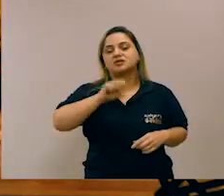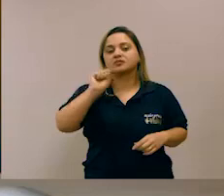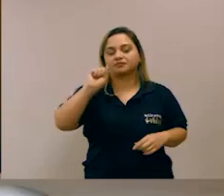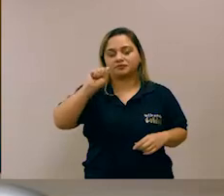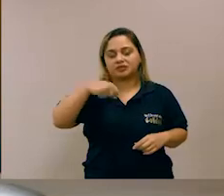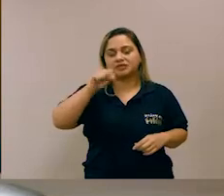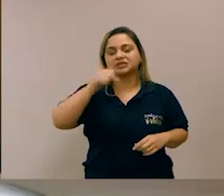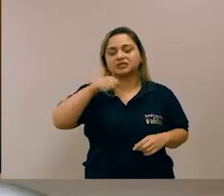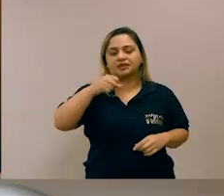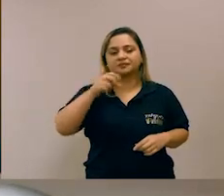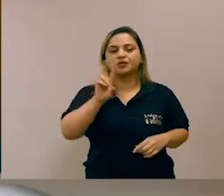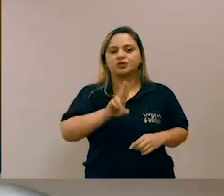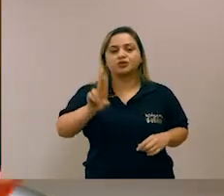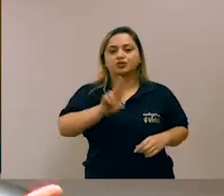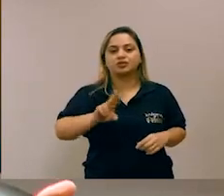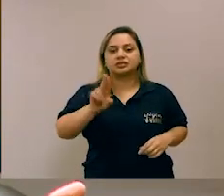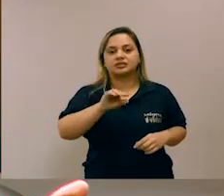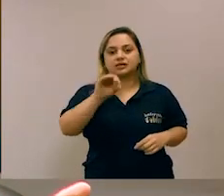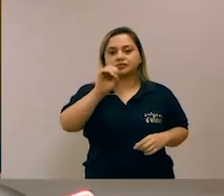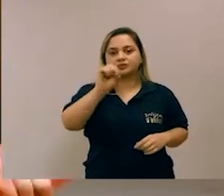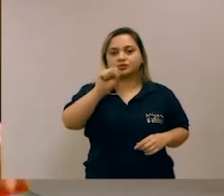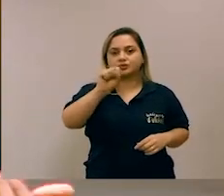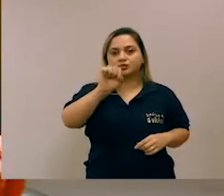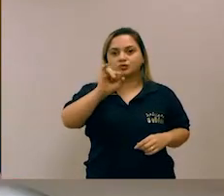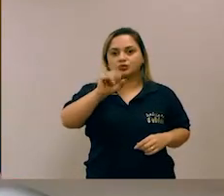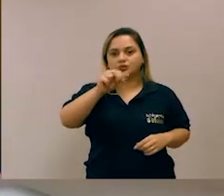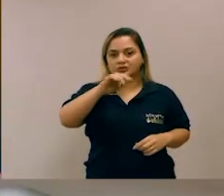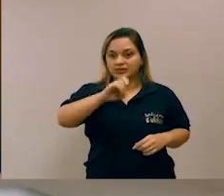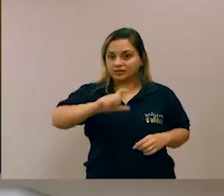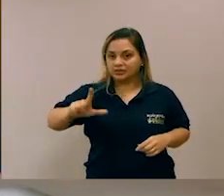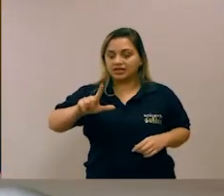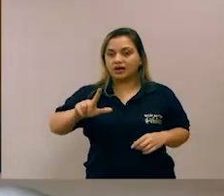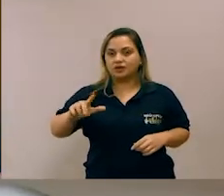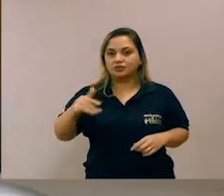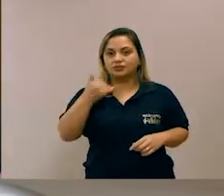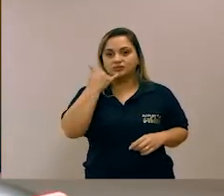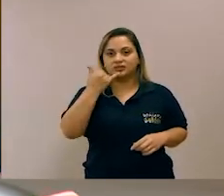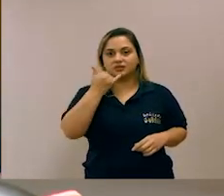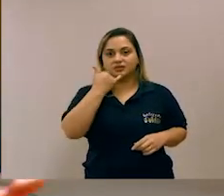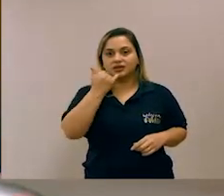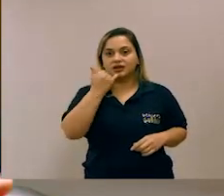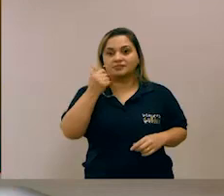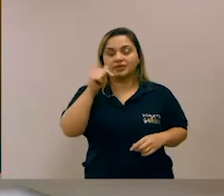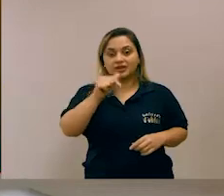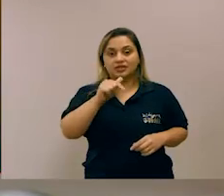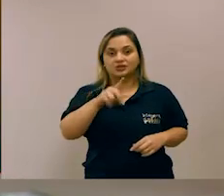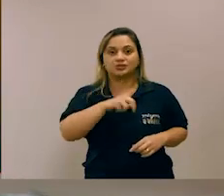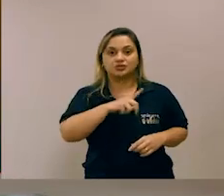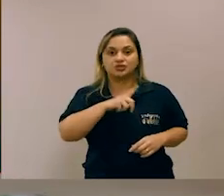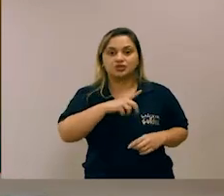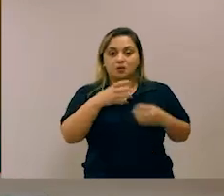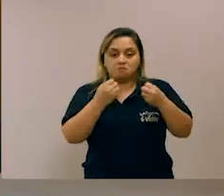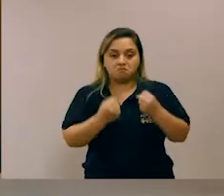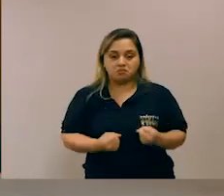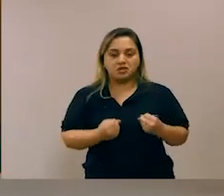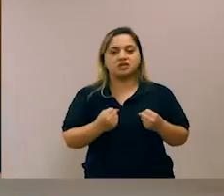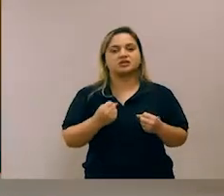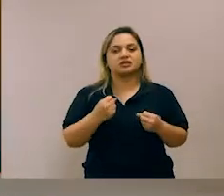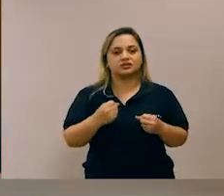First one, we used the cell phone signals. The first, the multi-criteria map,